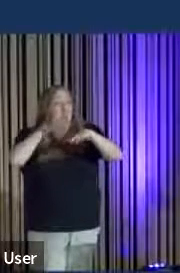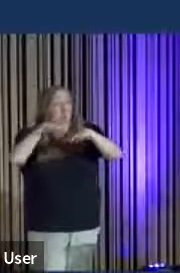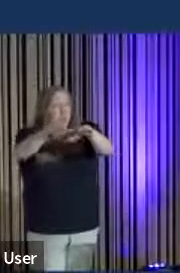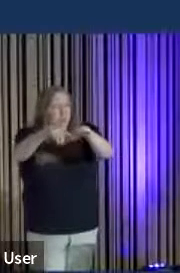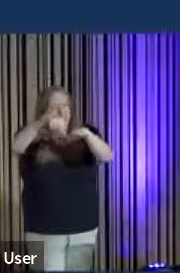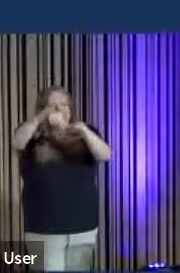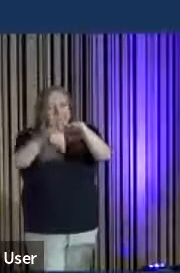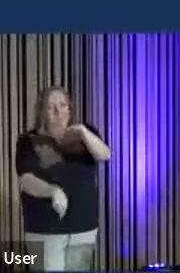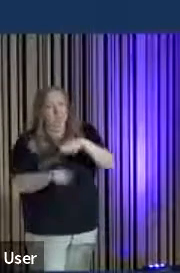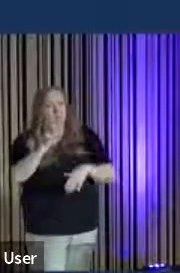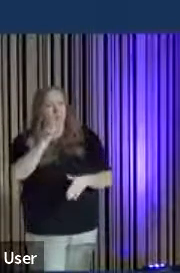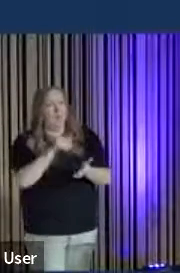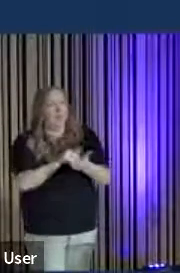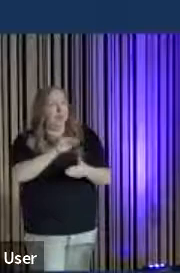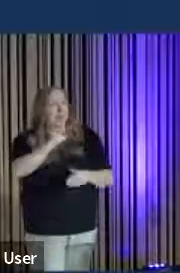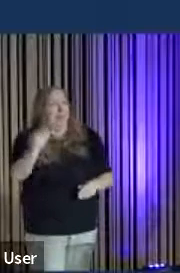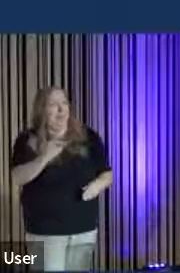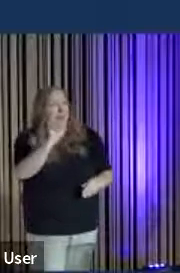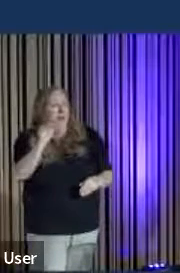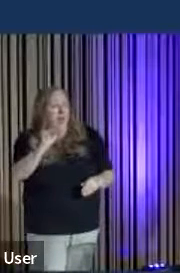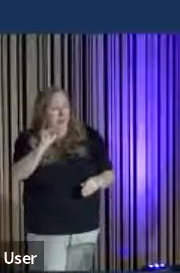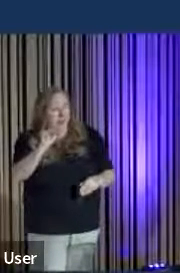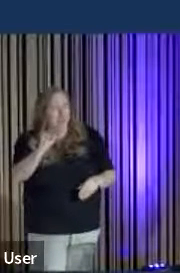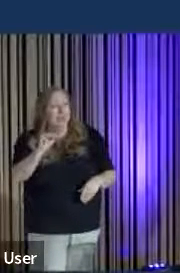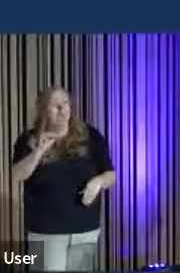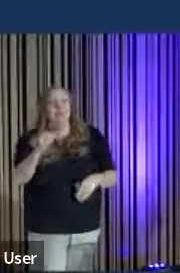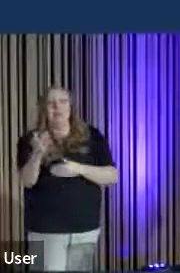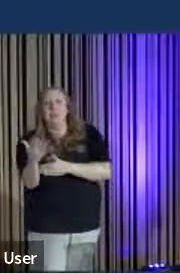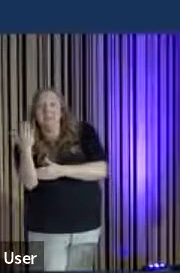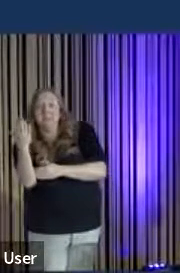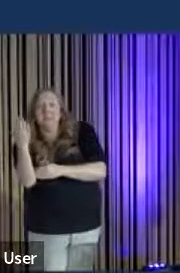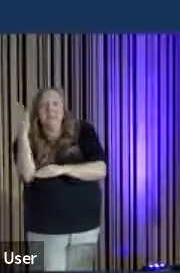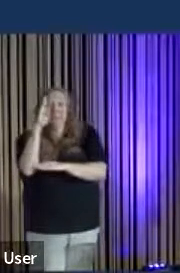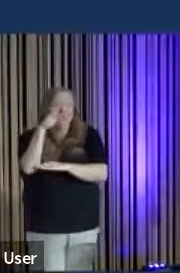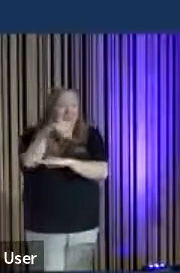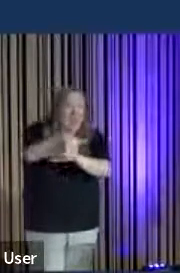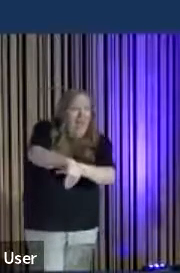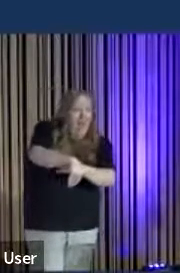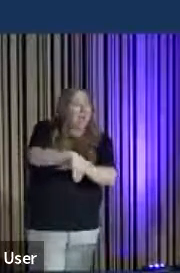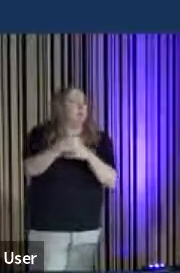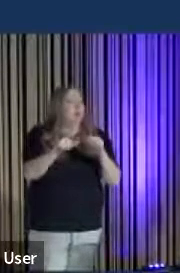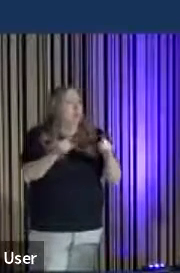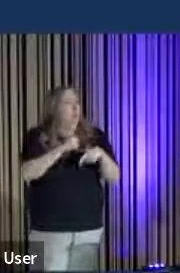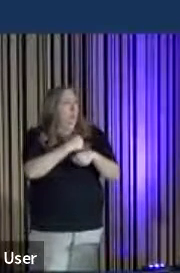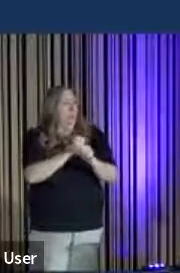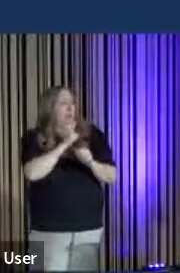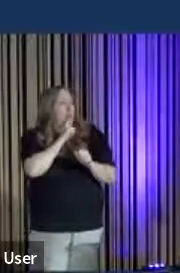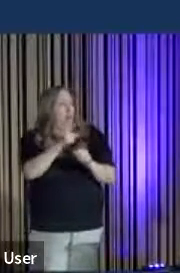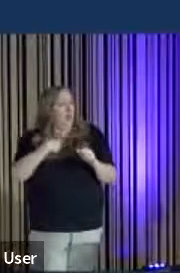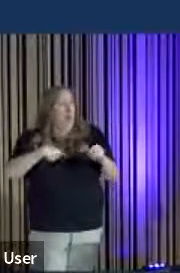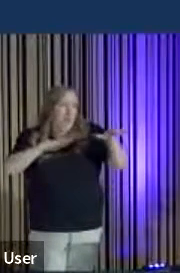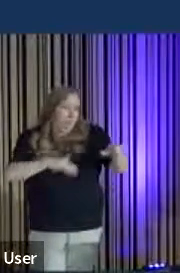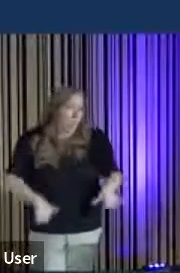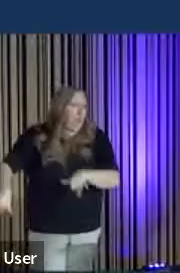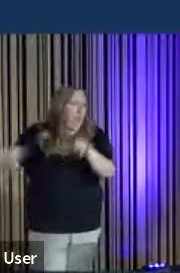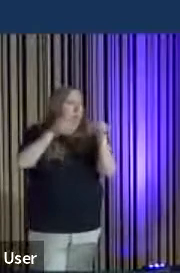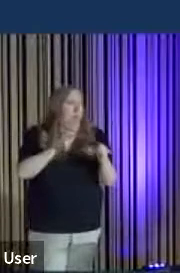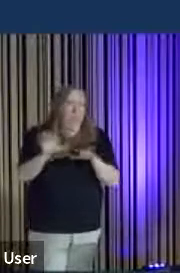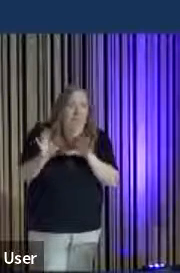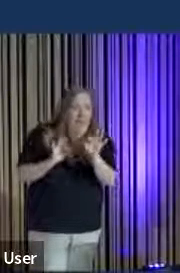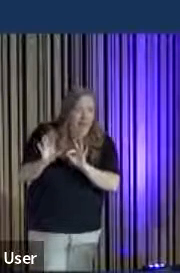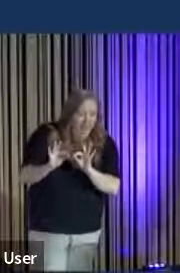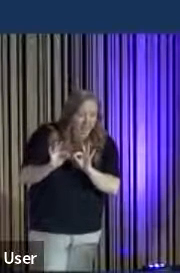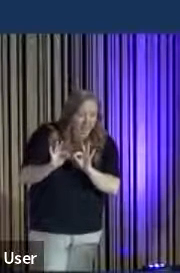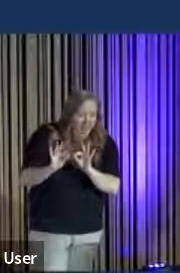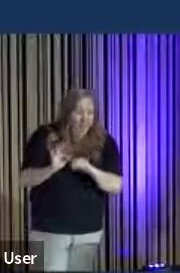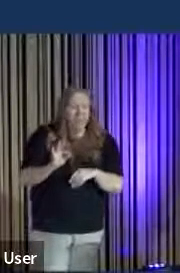in the water column, sampling day and night, we try to ensure this uniform sampling. And then once we have the samples